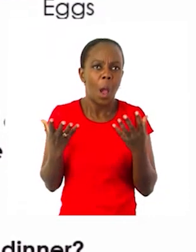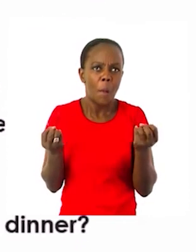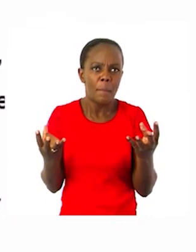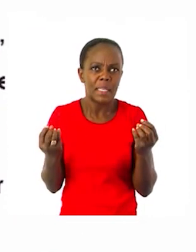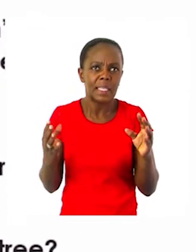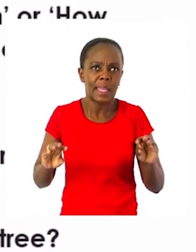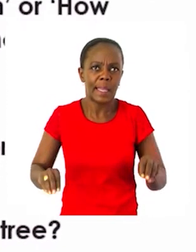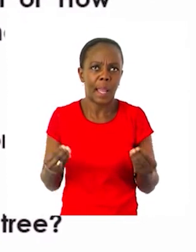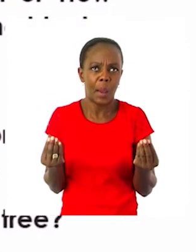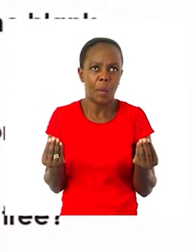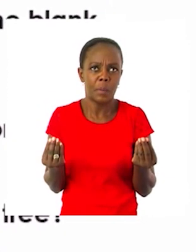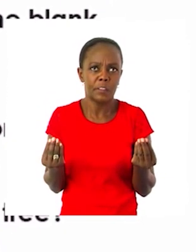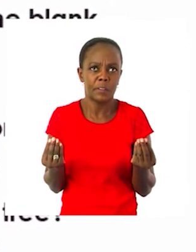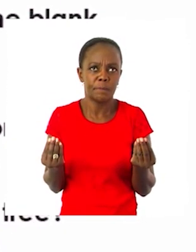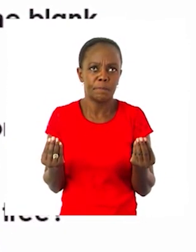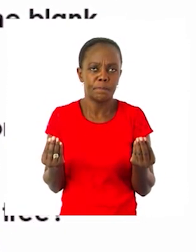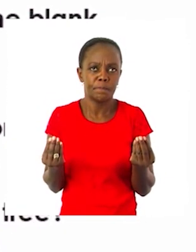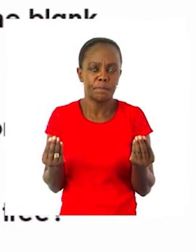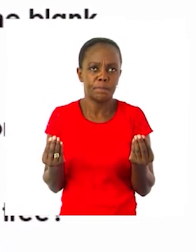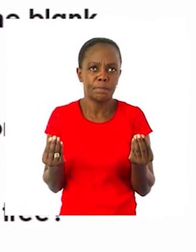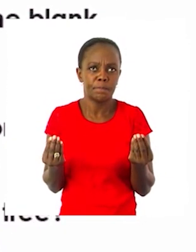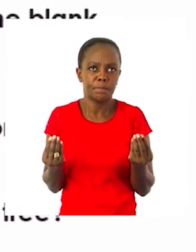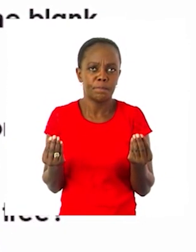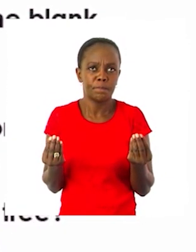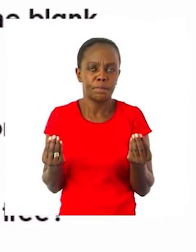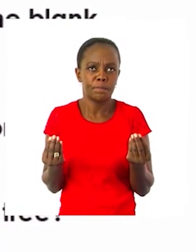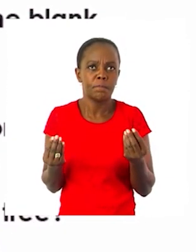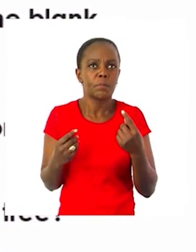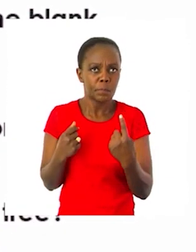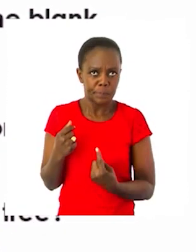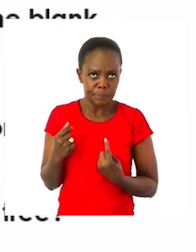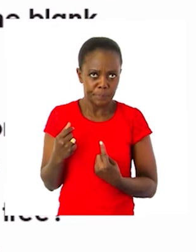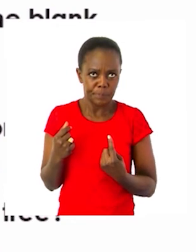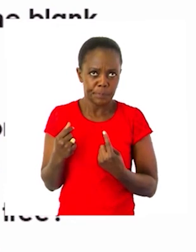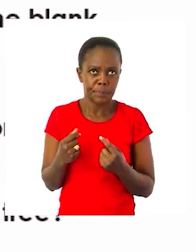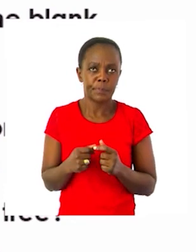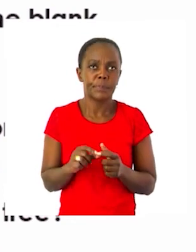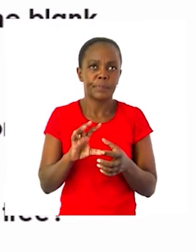how much? Write those by yourself at home.